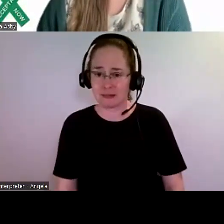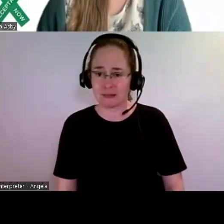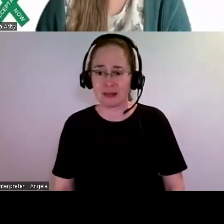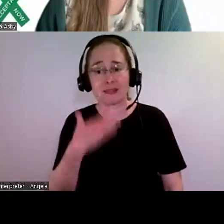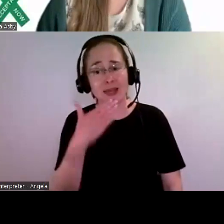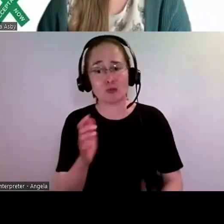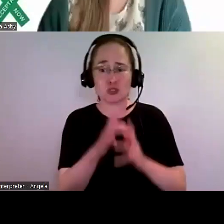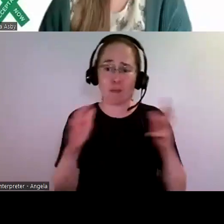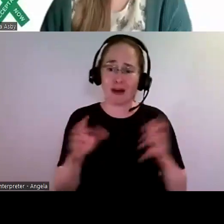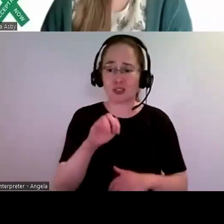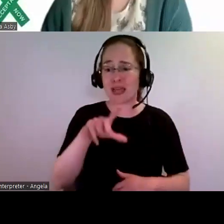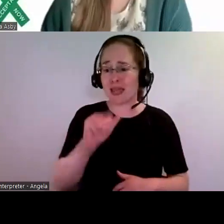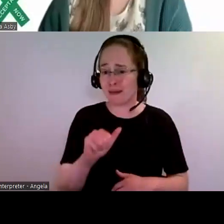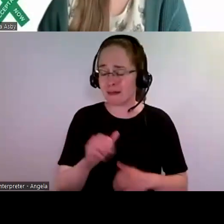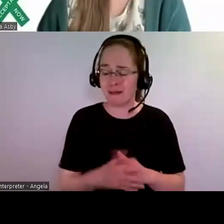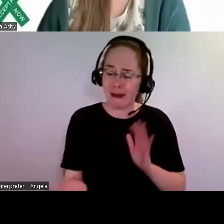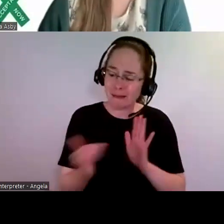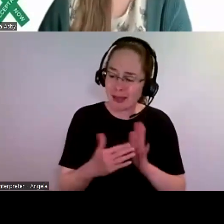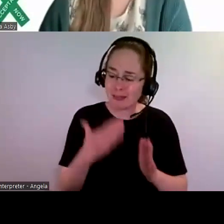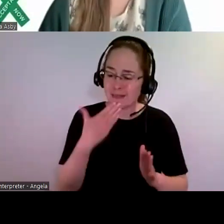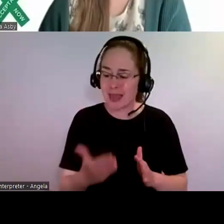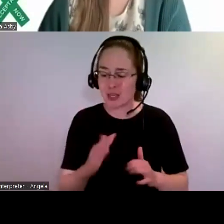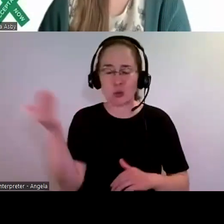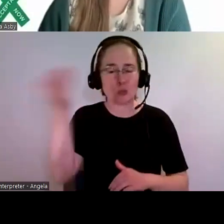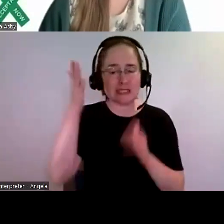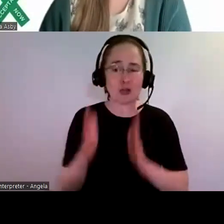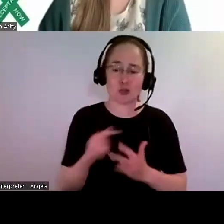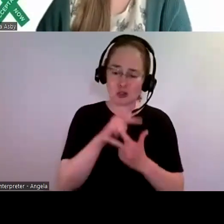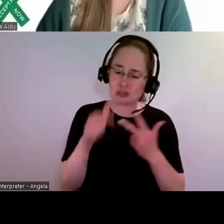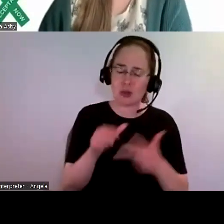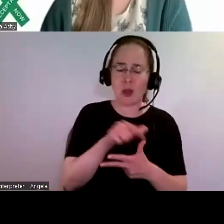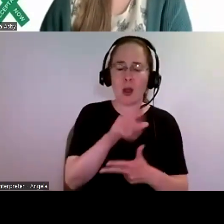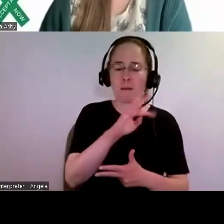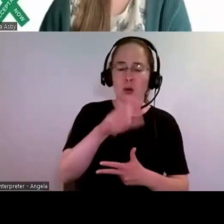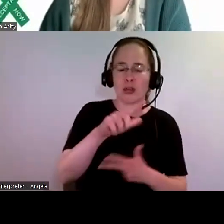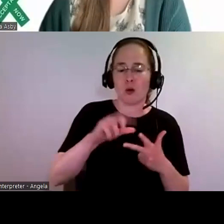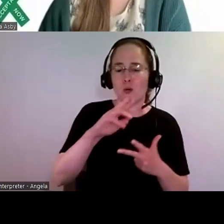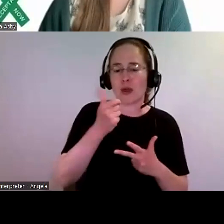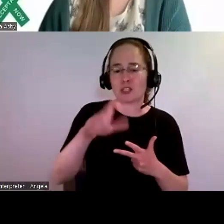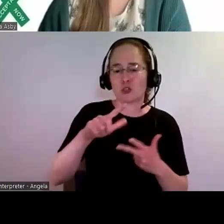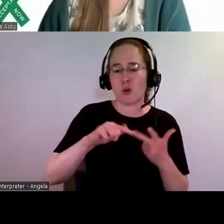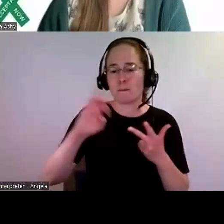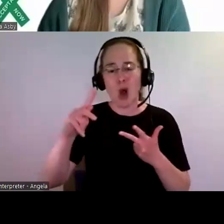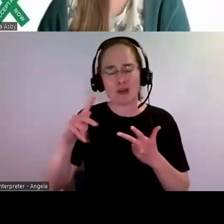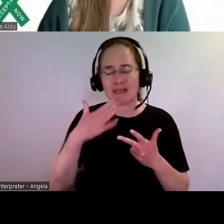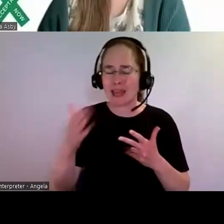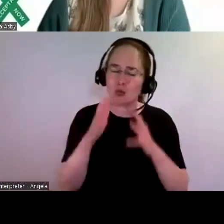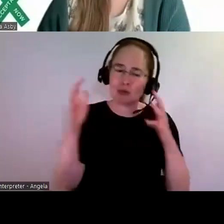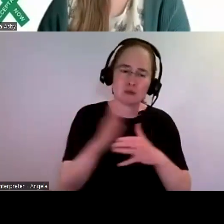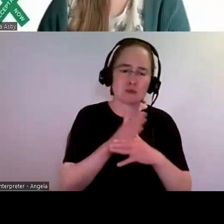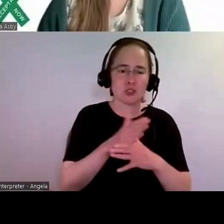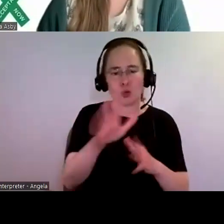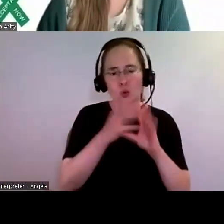Thank you so much, Dana. And again, thank you to our presenters, Muriel, Rachel, and Mark. Thank you so much for sharing your